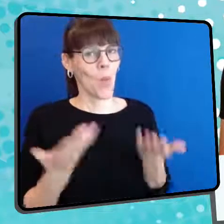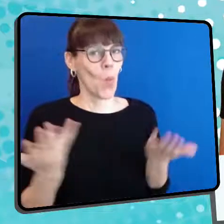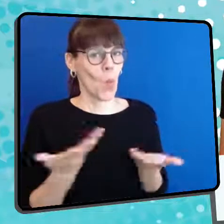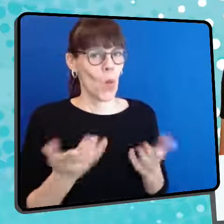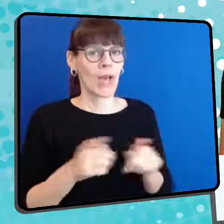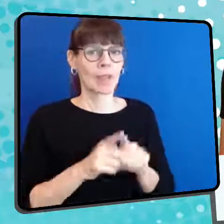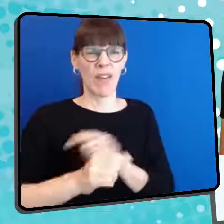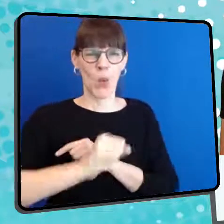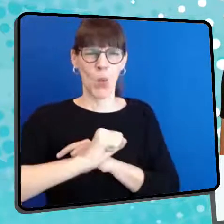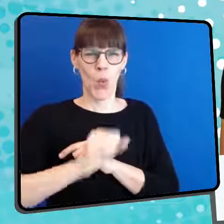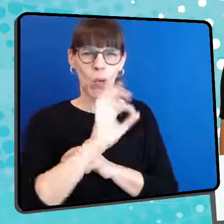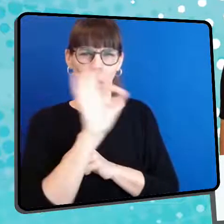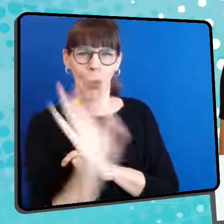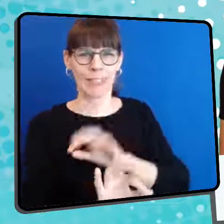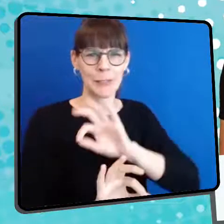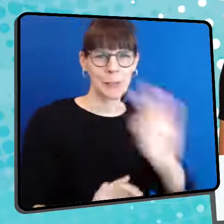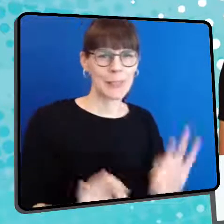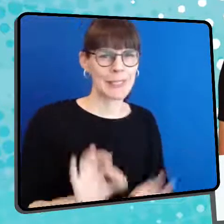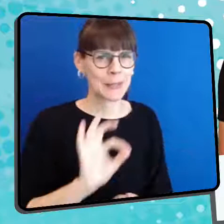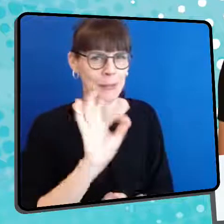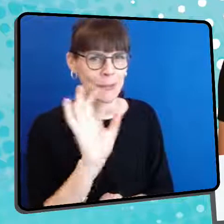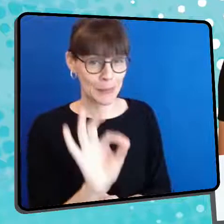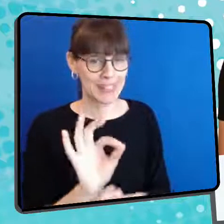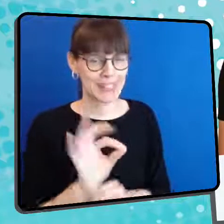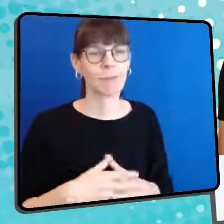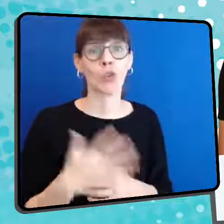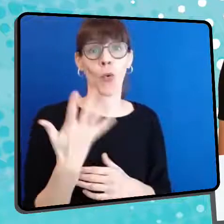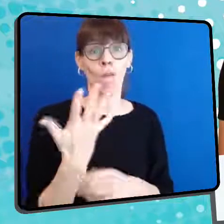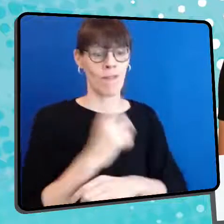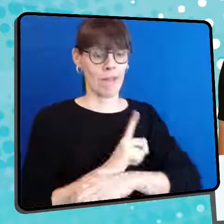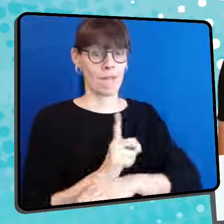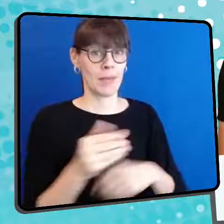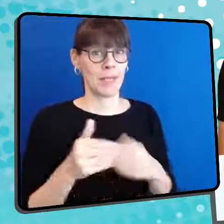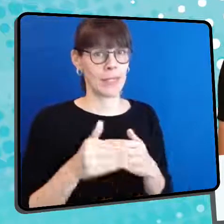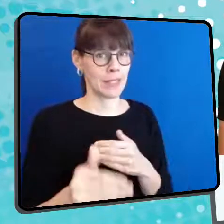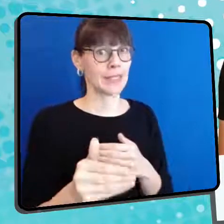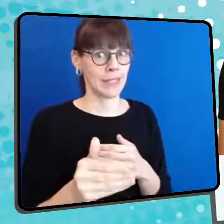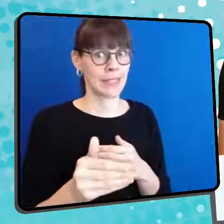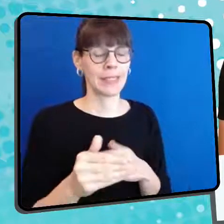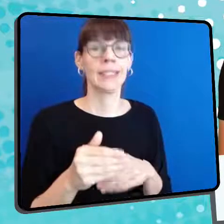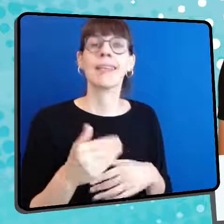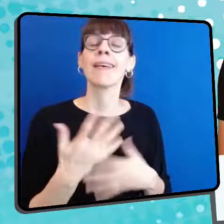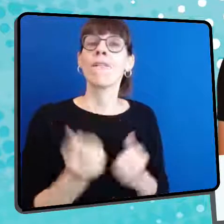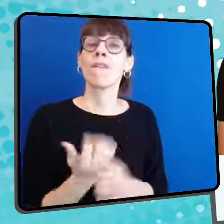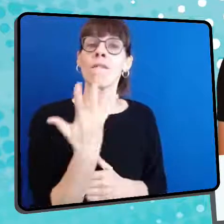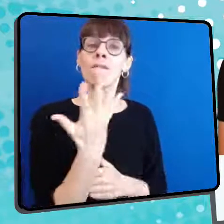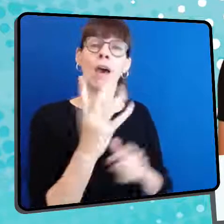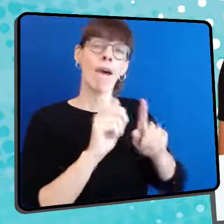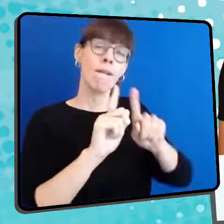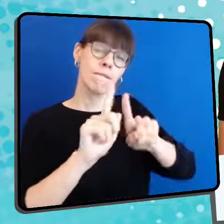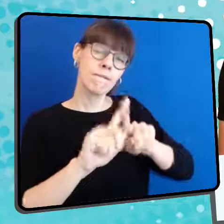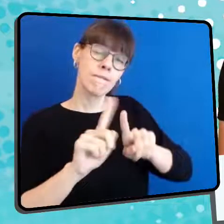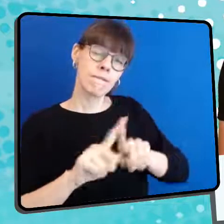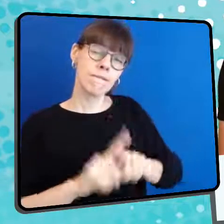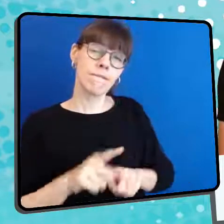5 minutes, we're going to talk to you about 5 different quickfire questions in which we want you to